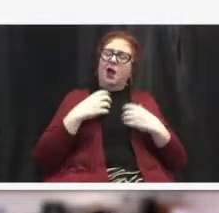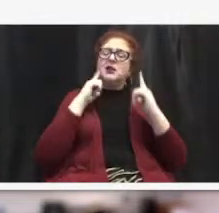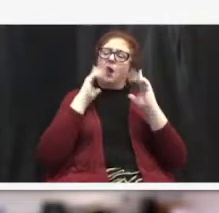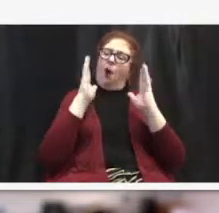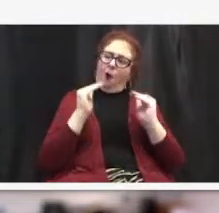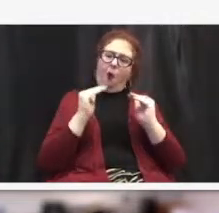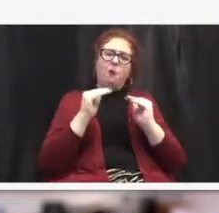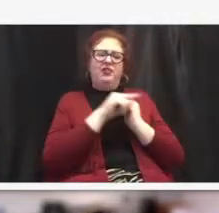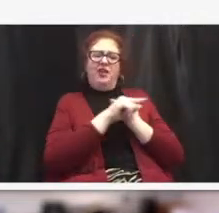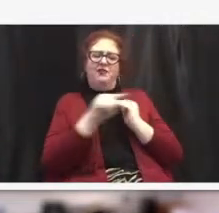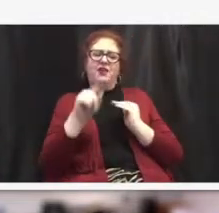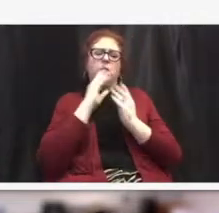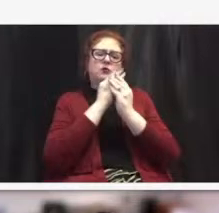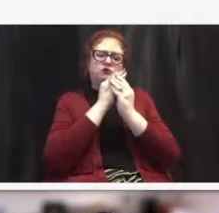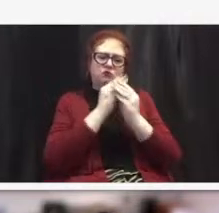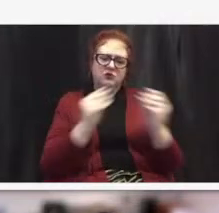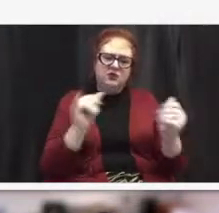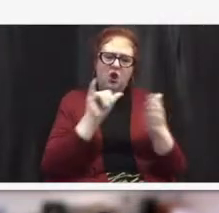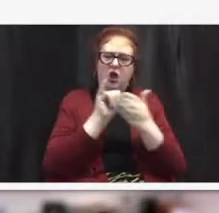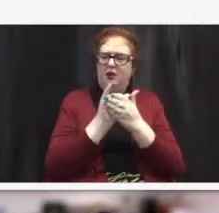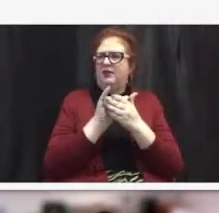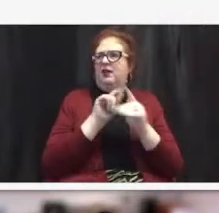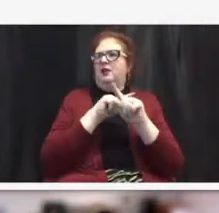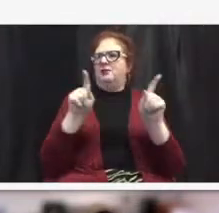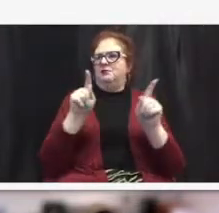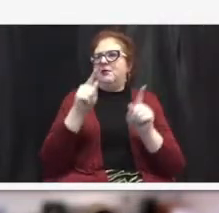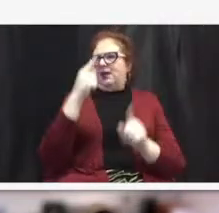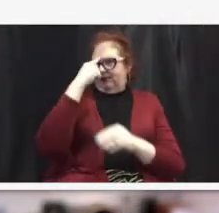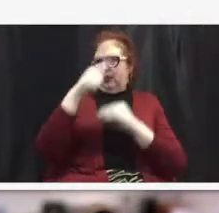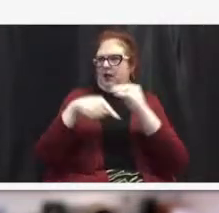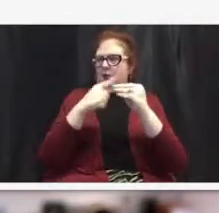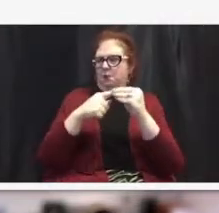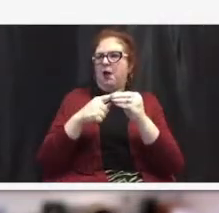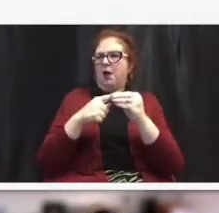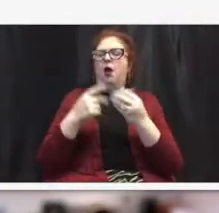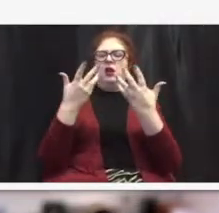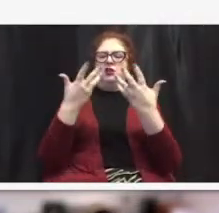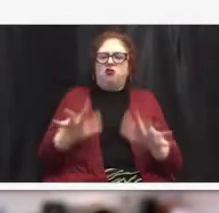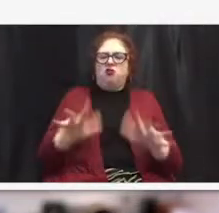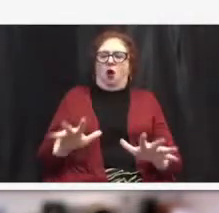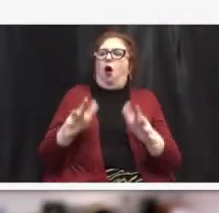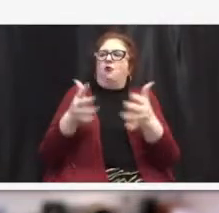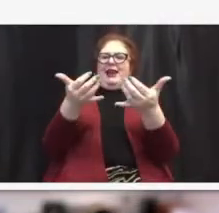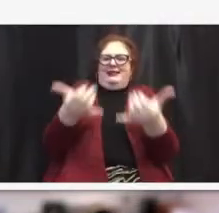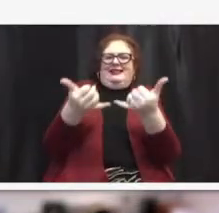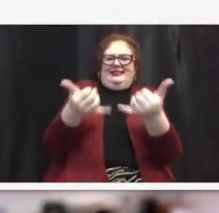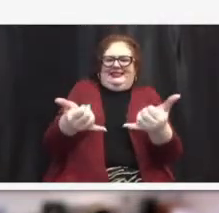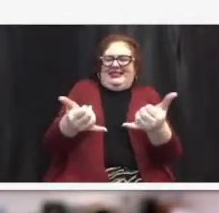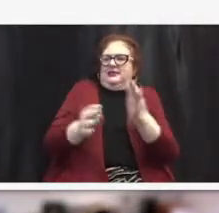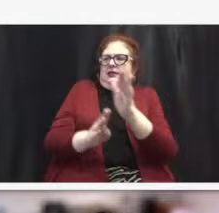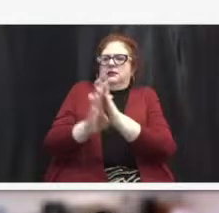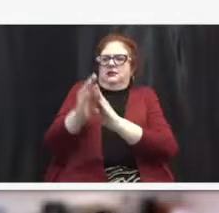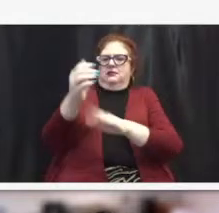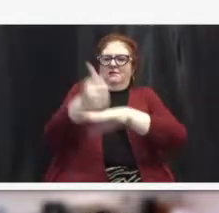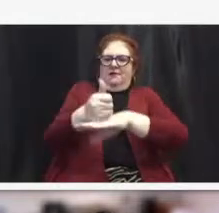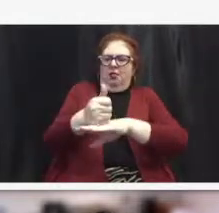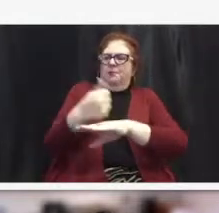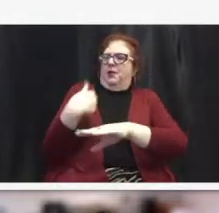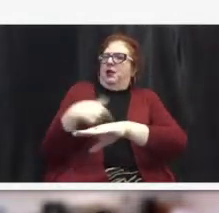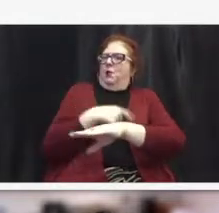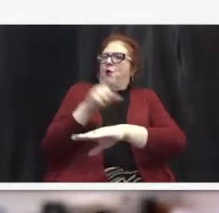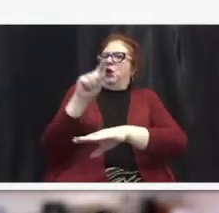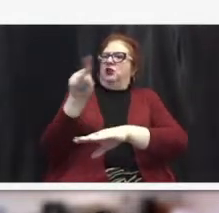think about it as it's infill development. It really is, because today there's a residence